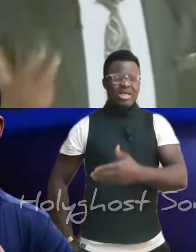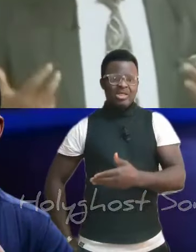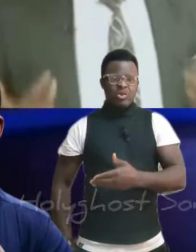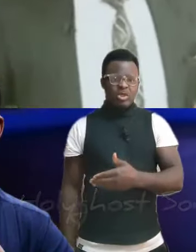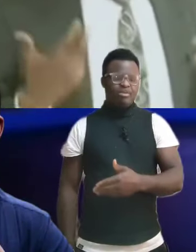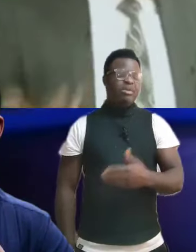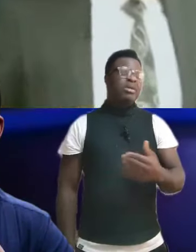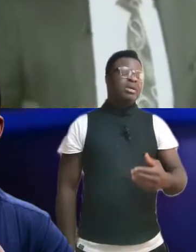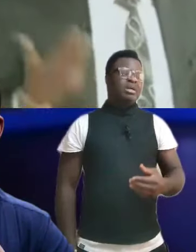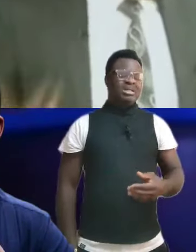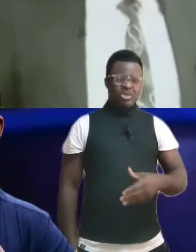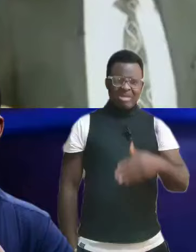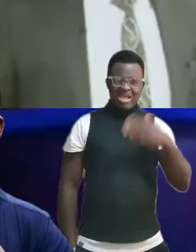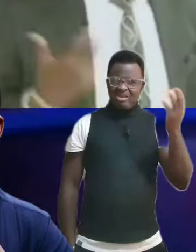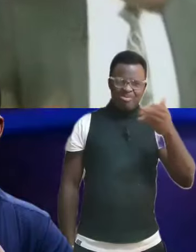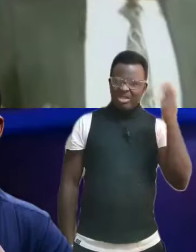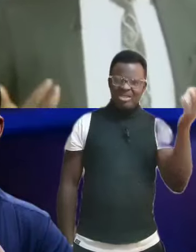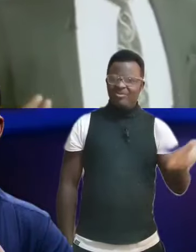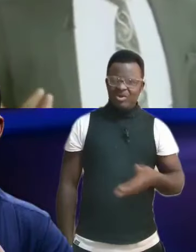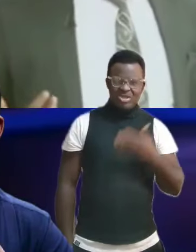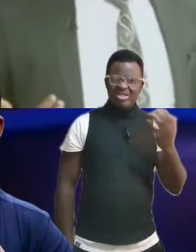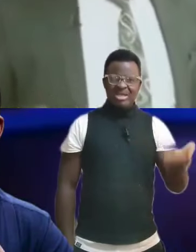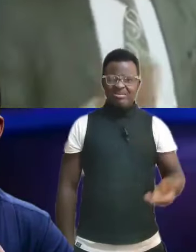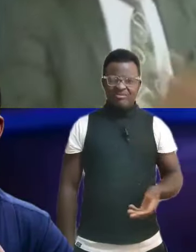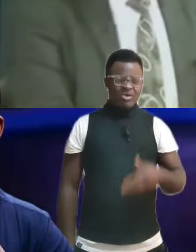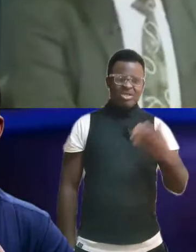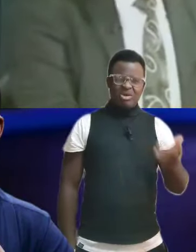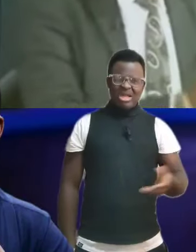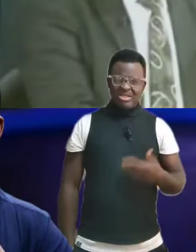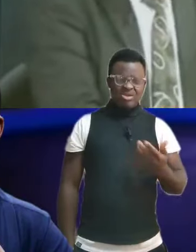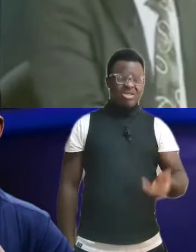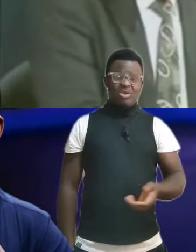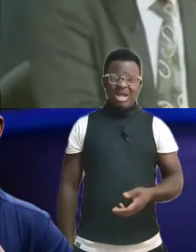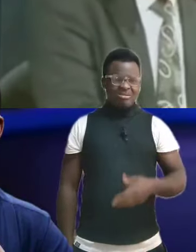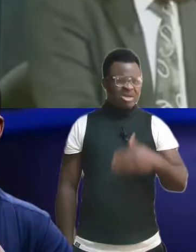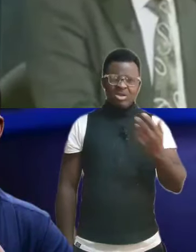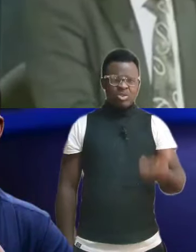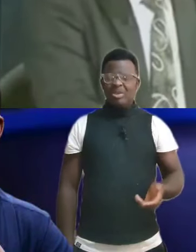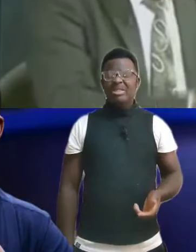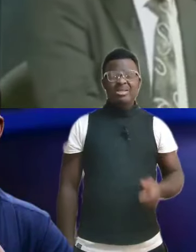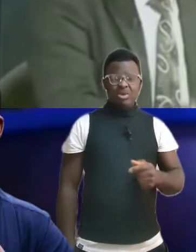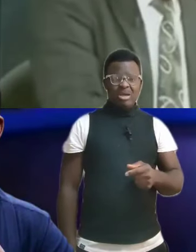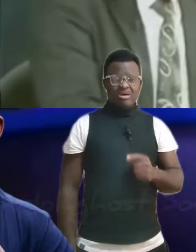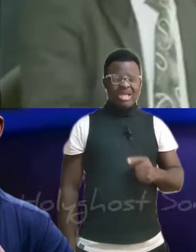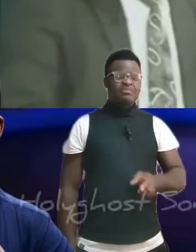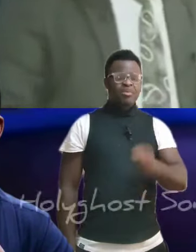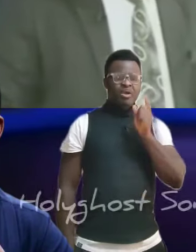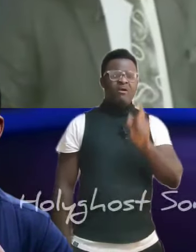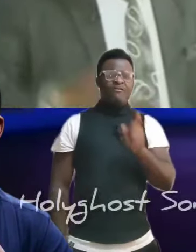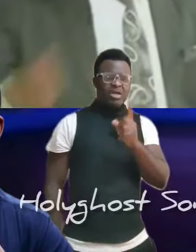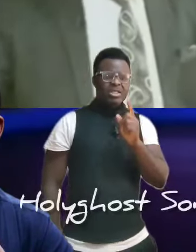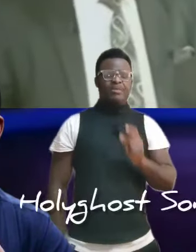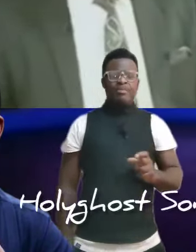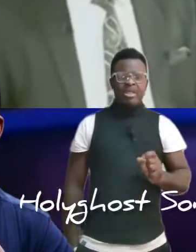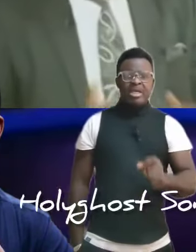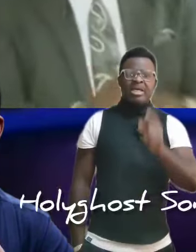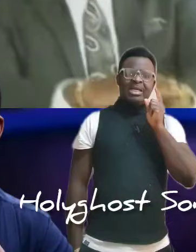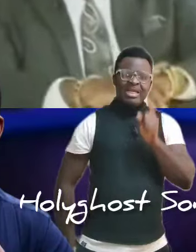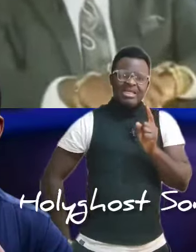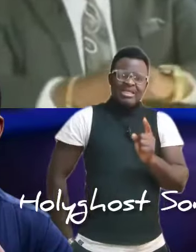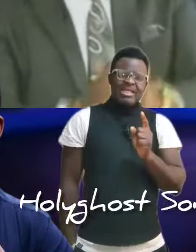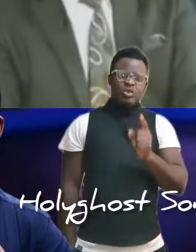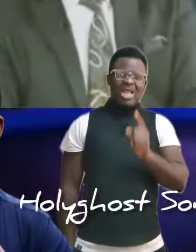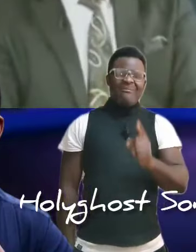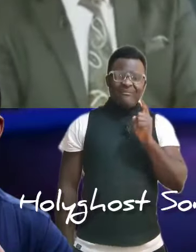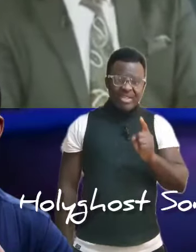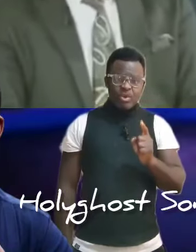to provide certain things, you go to court and challenge it, and you have your right. But in Nigeria, you cannot enforce those rights under Chapter 2. The court said, oh, our